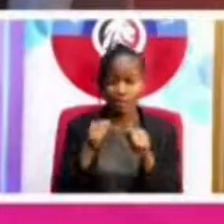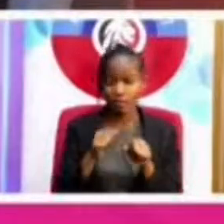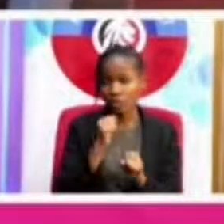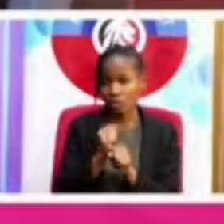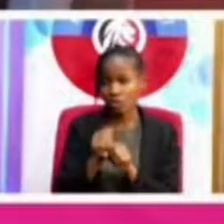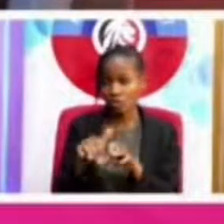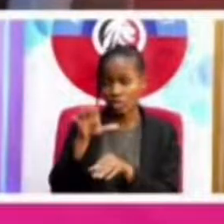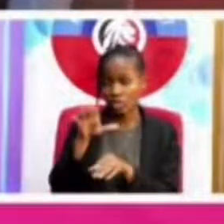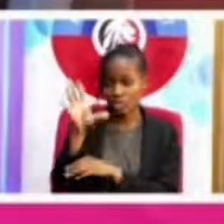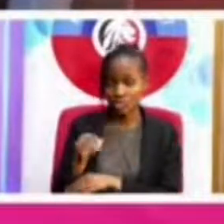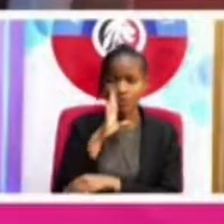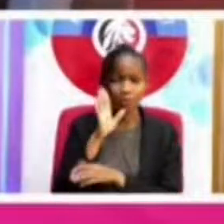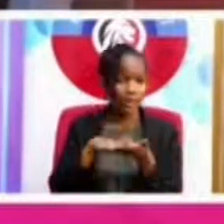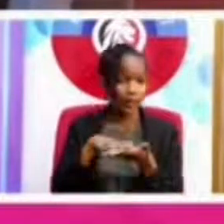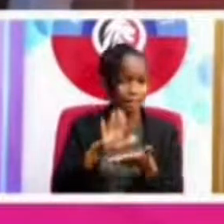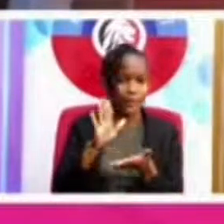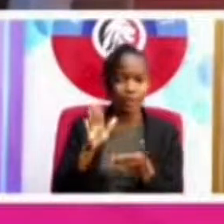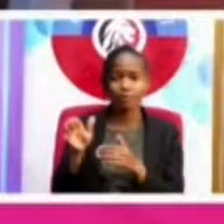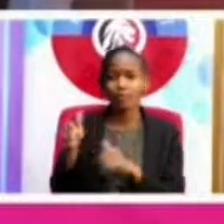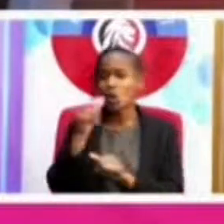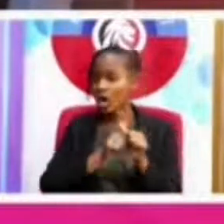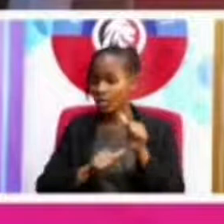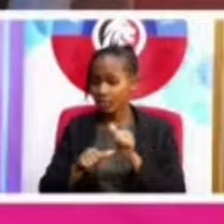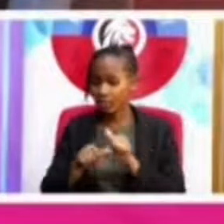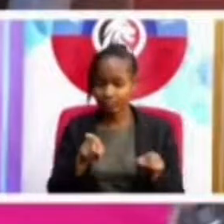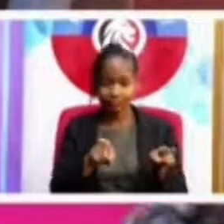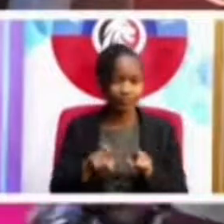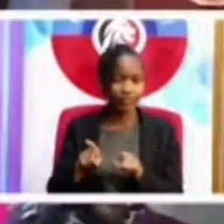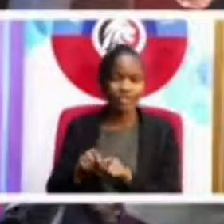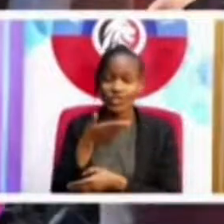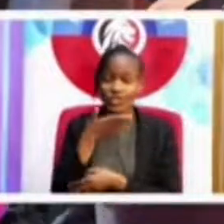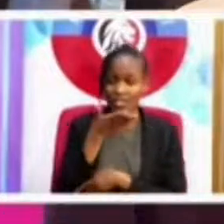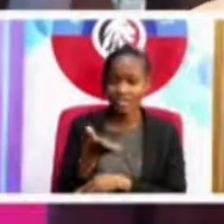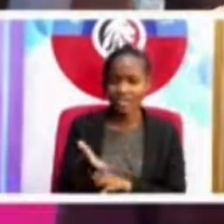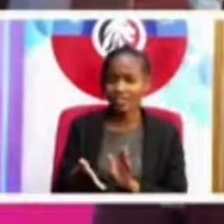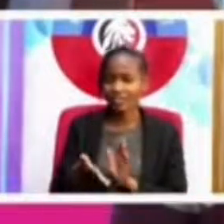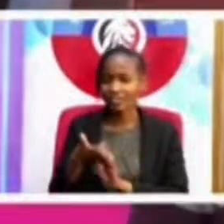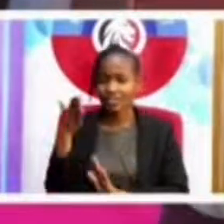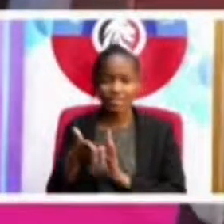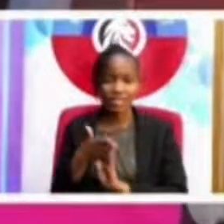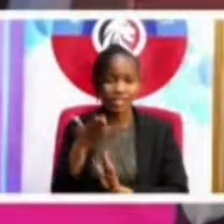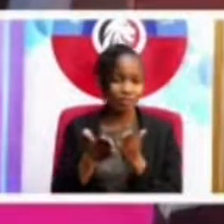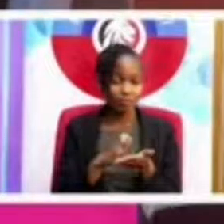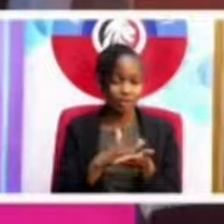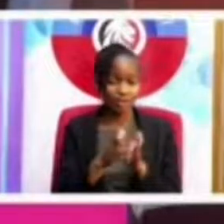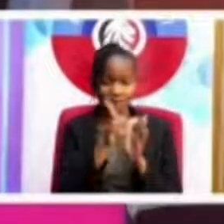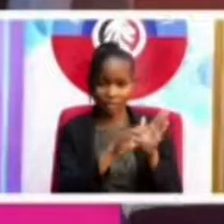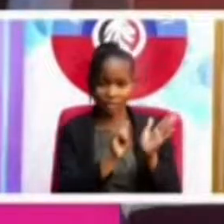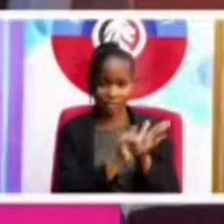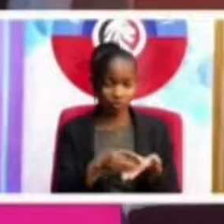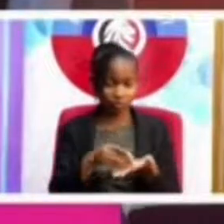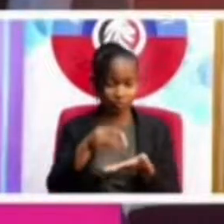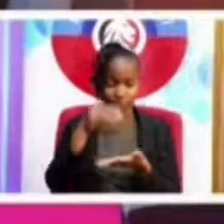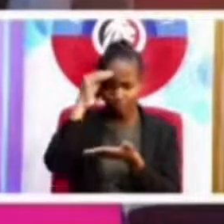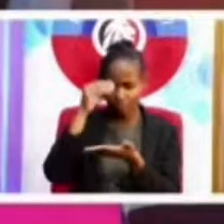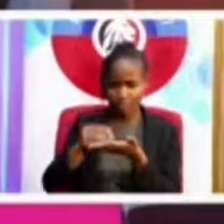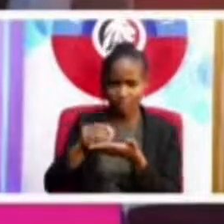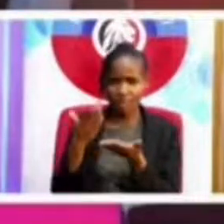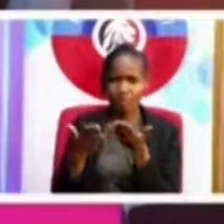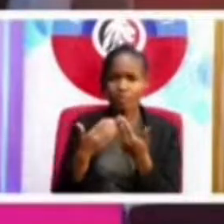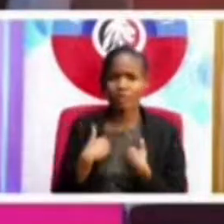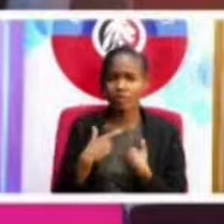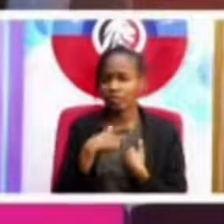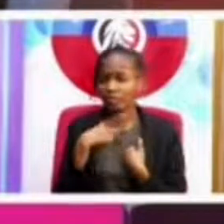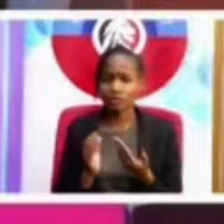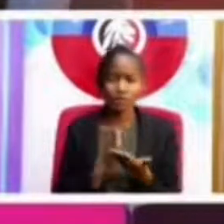be more proactive, to respond quicker, maybe some lessons that have been learned. I mean, God forbid we have to go through another